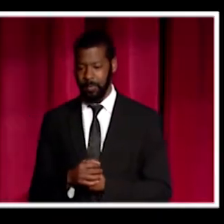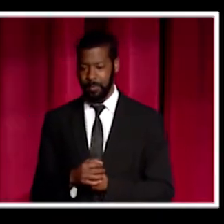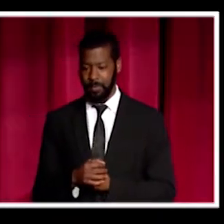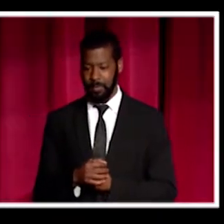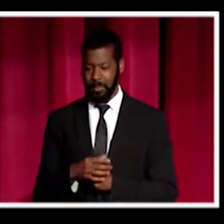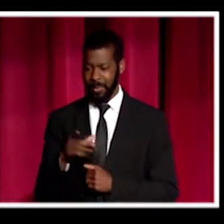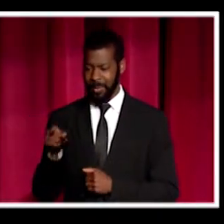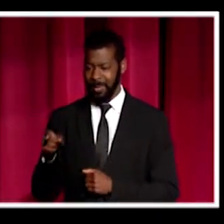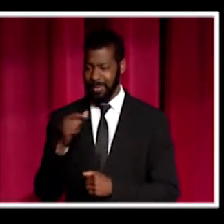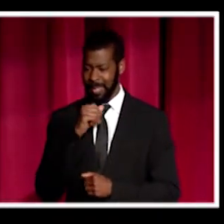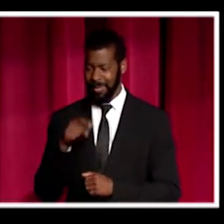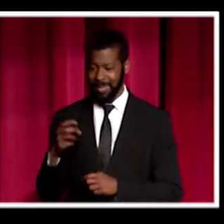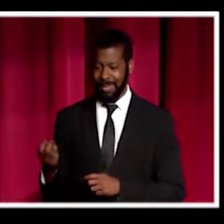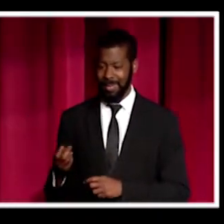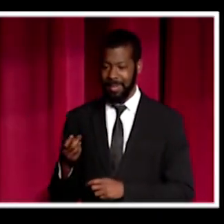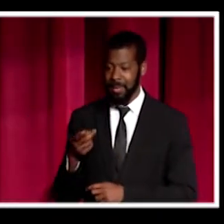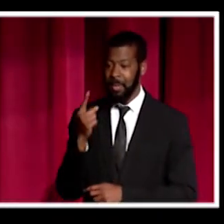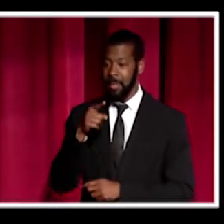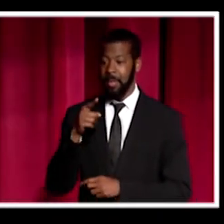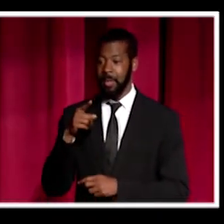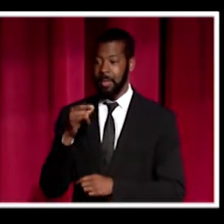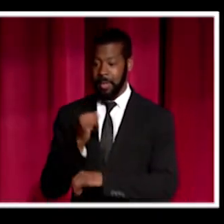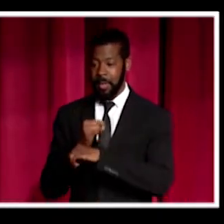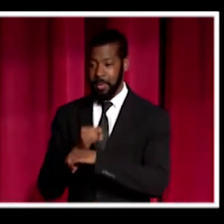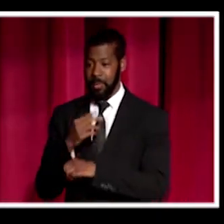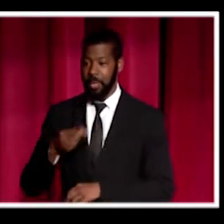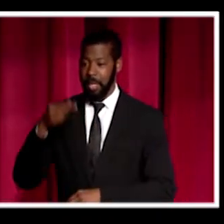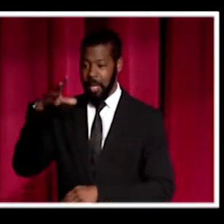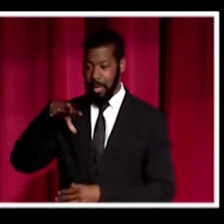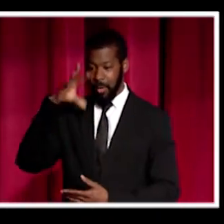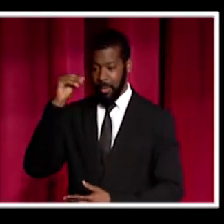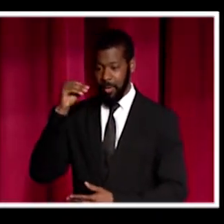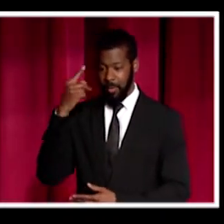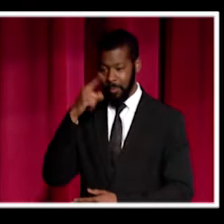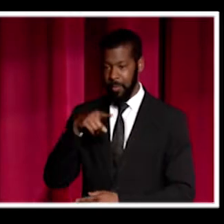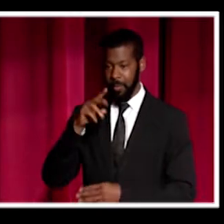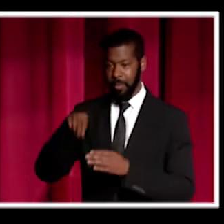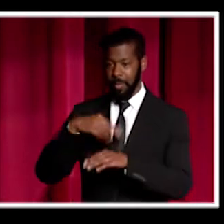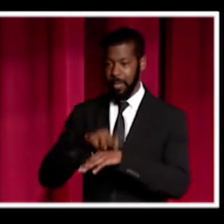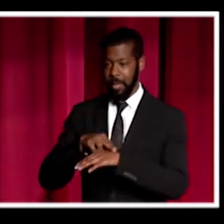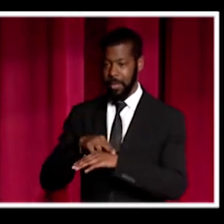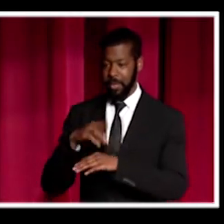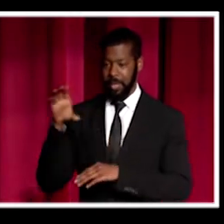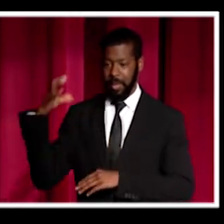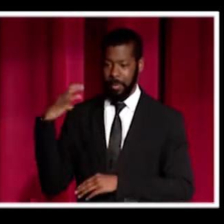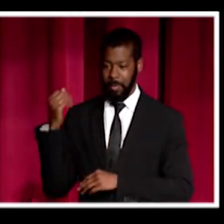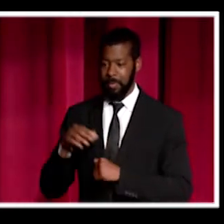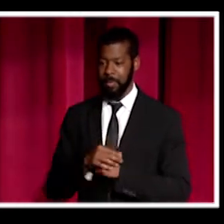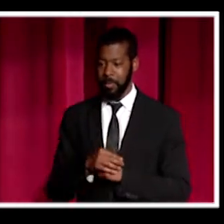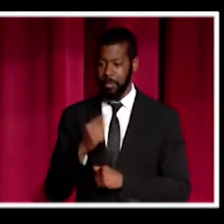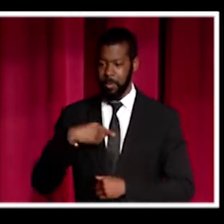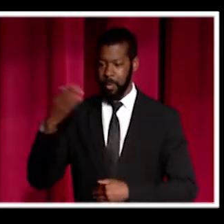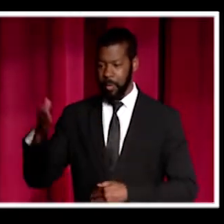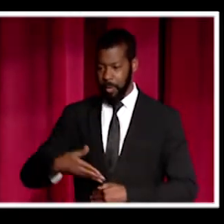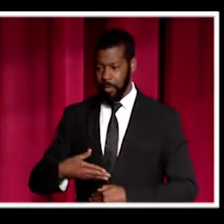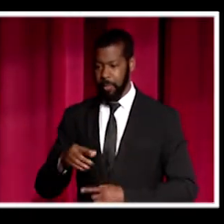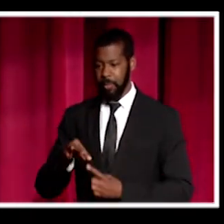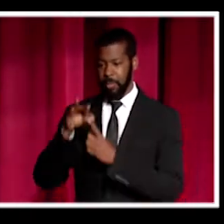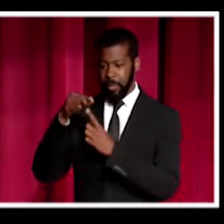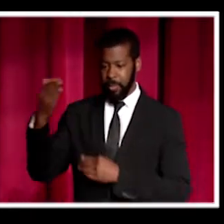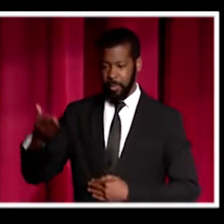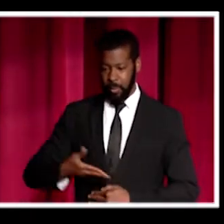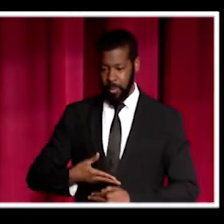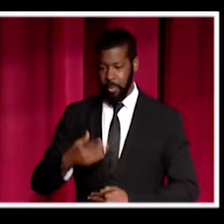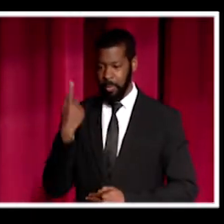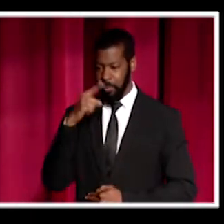The public institution of higher learning in and for the nation's capital. We offer a special welcome to the members